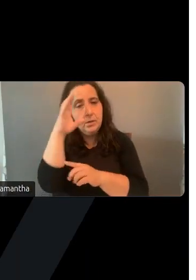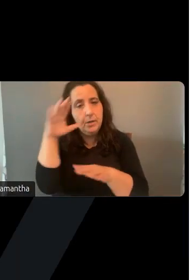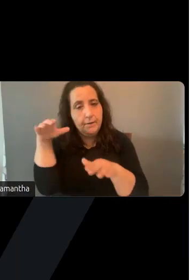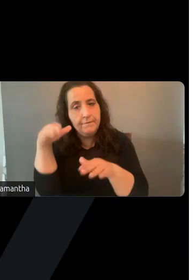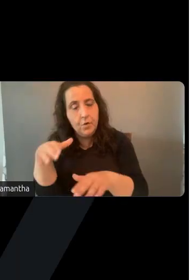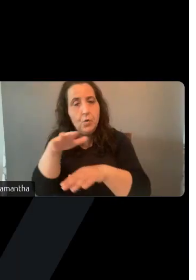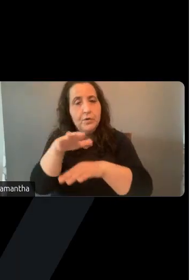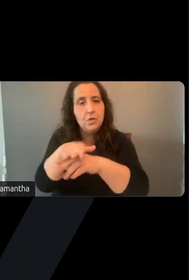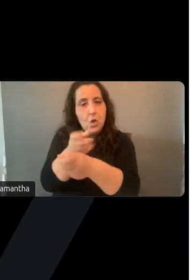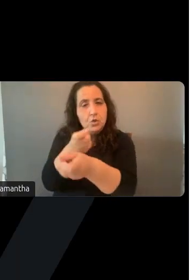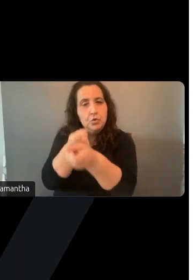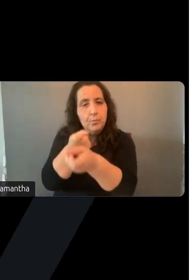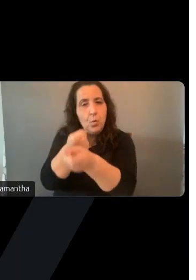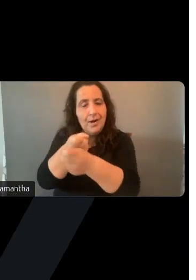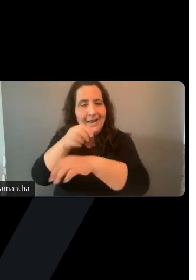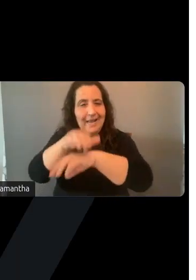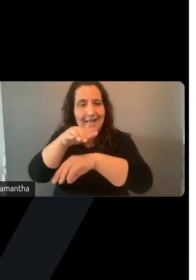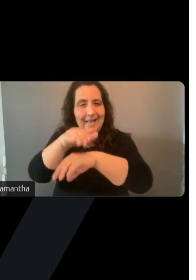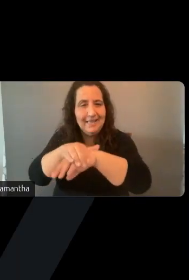language